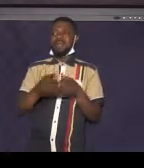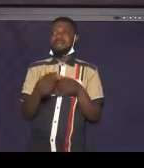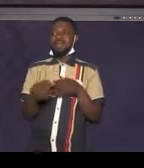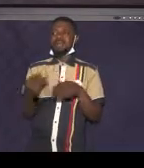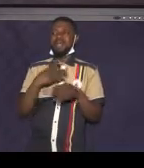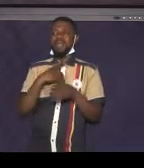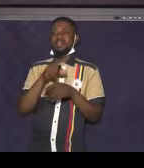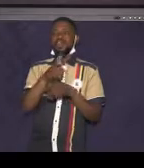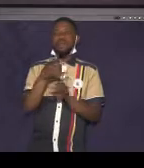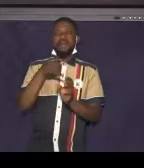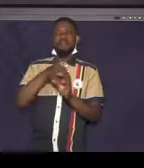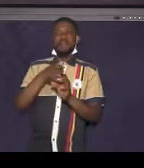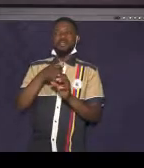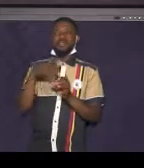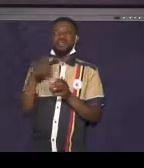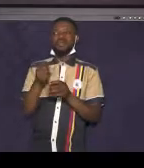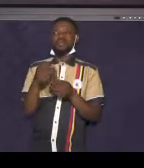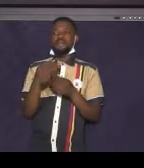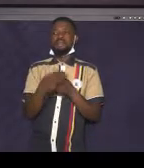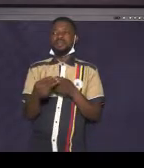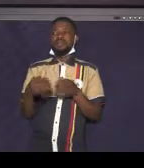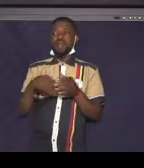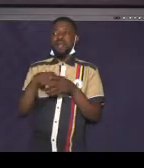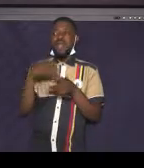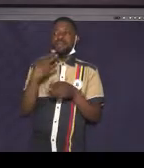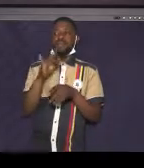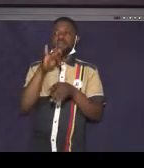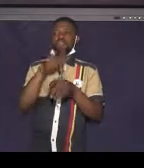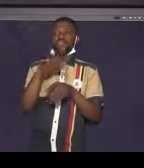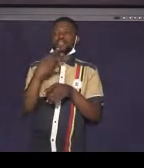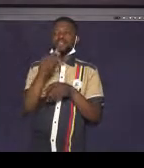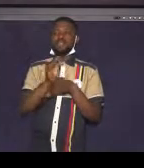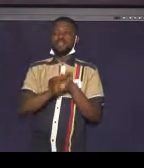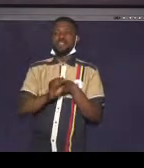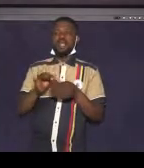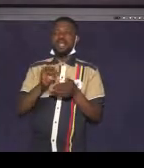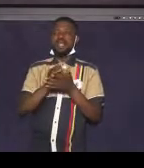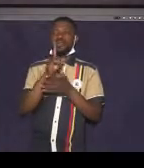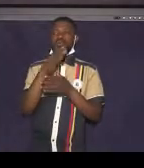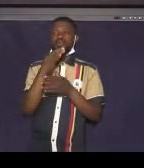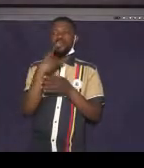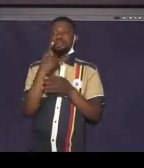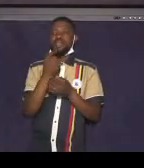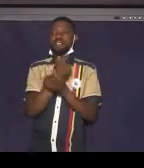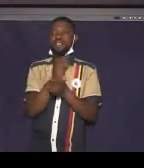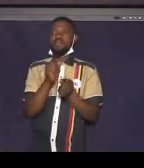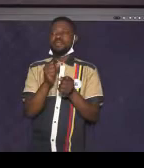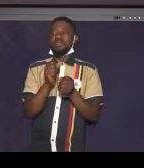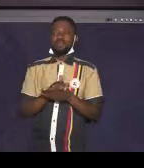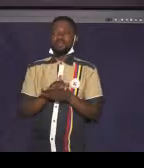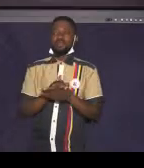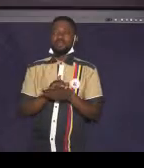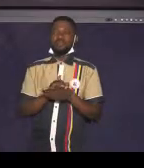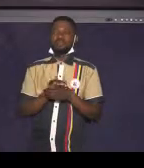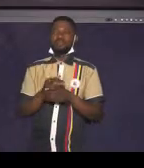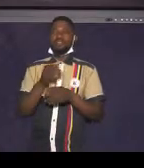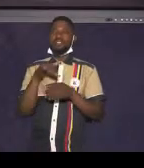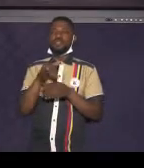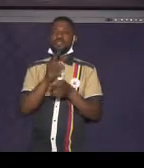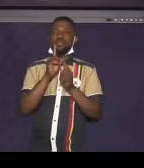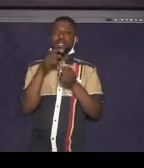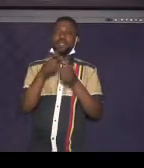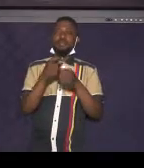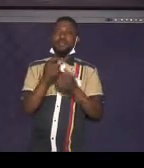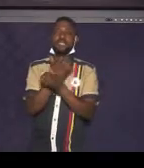other poisonous materials out of reach of children. That's one of the safety precautions. Still talking about